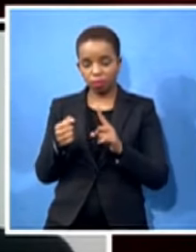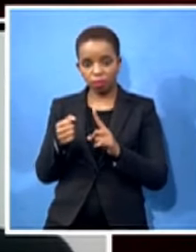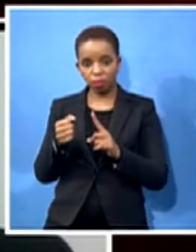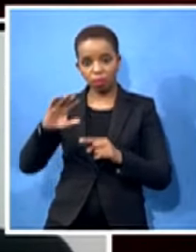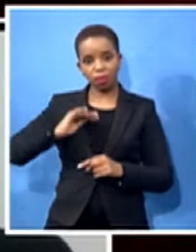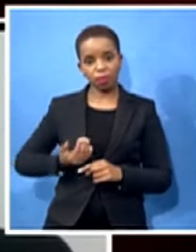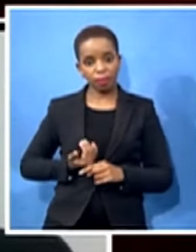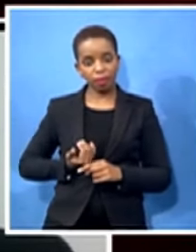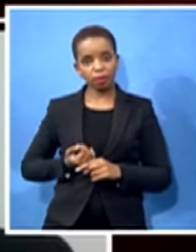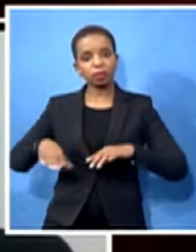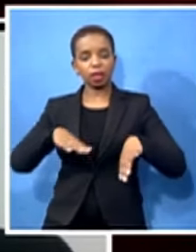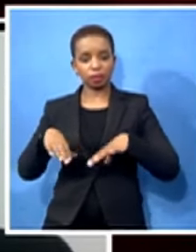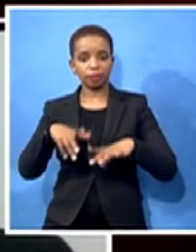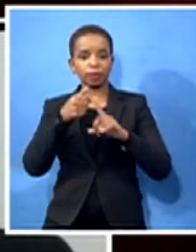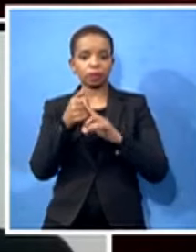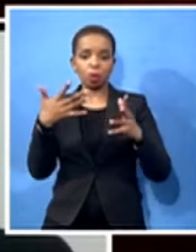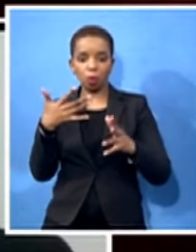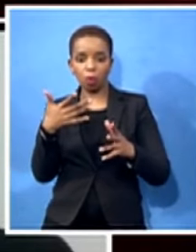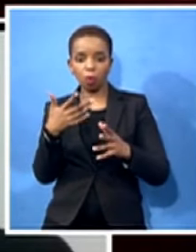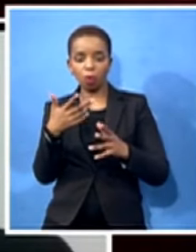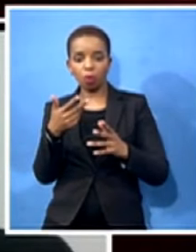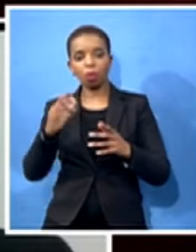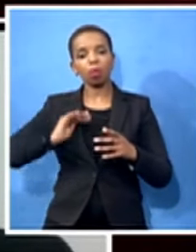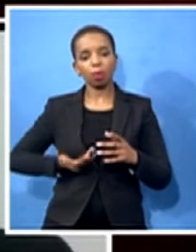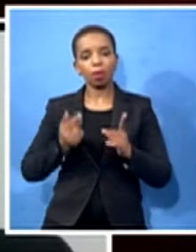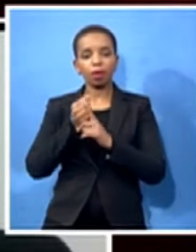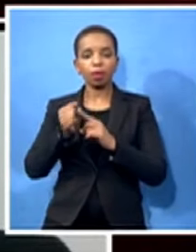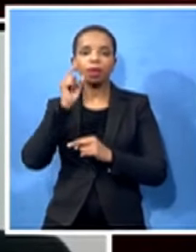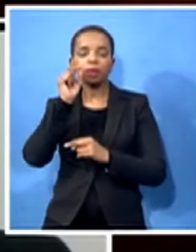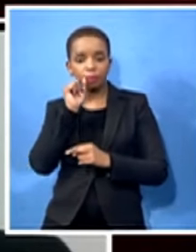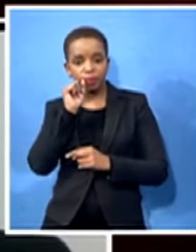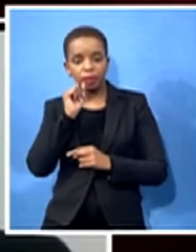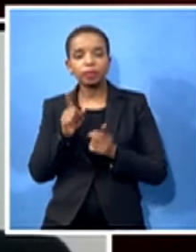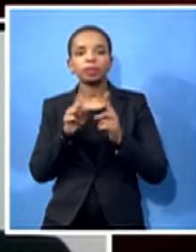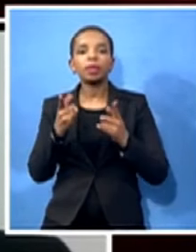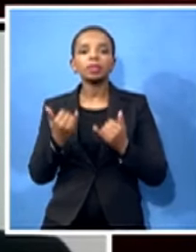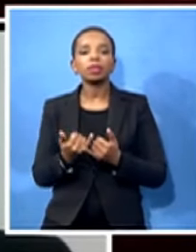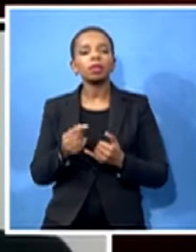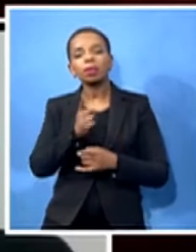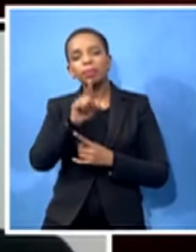is the escalation of the scourge. What are your thoughts?